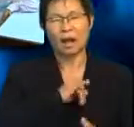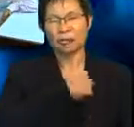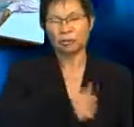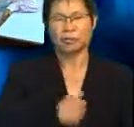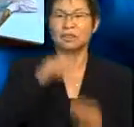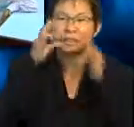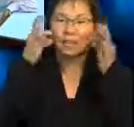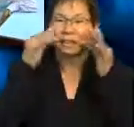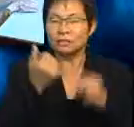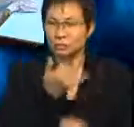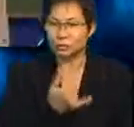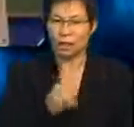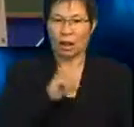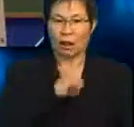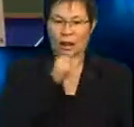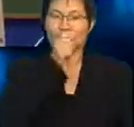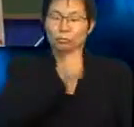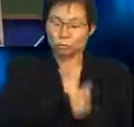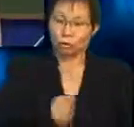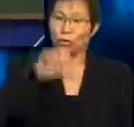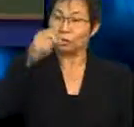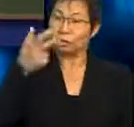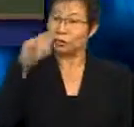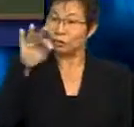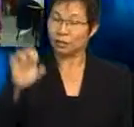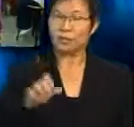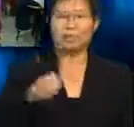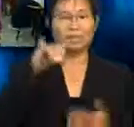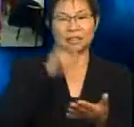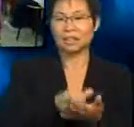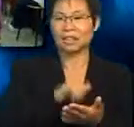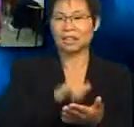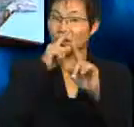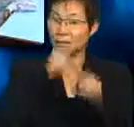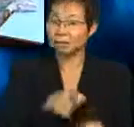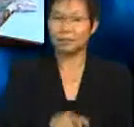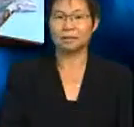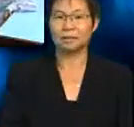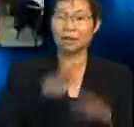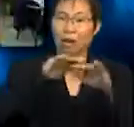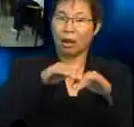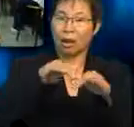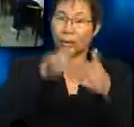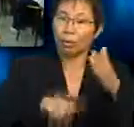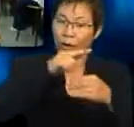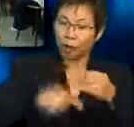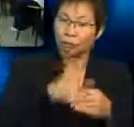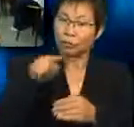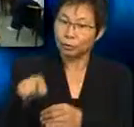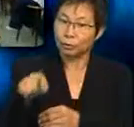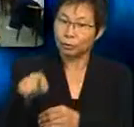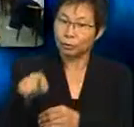I'm sorry, Shafi'i. That is not the answer. Anyone else? What about